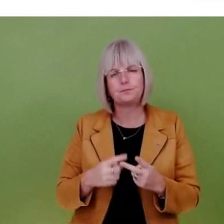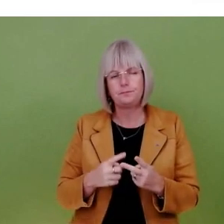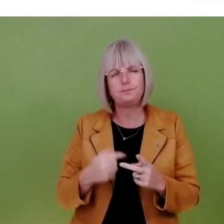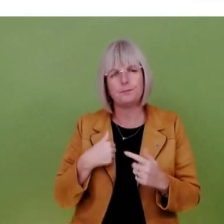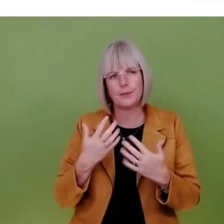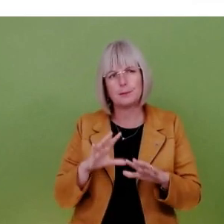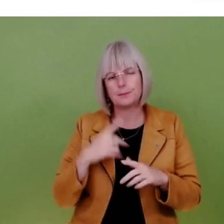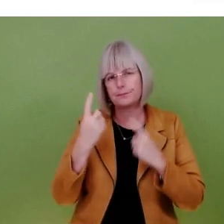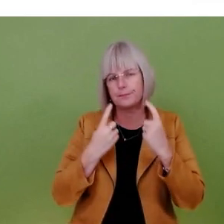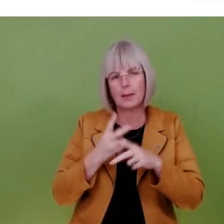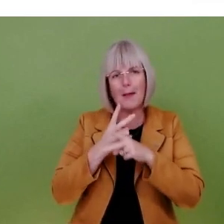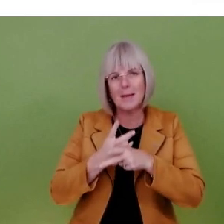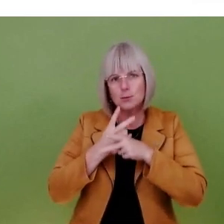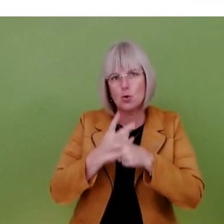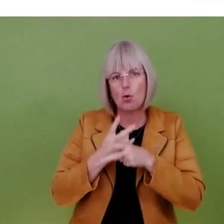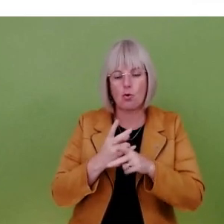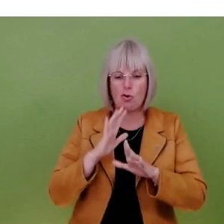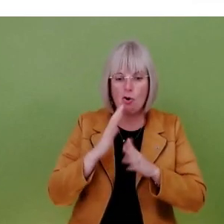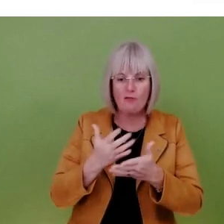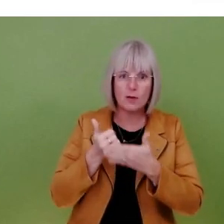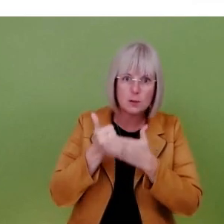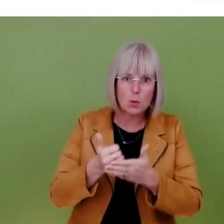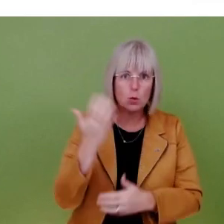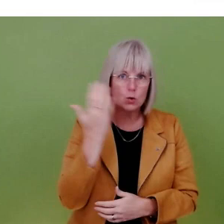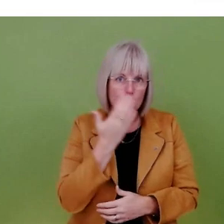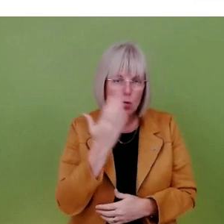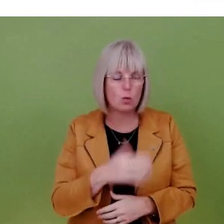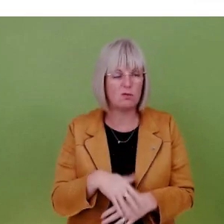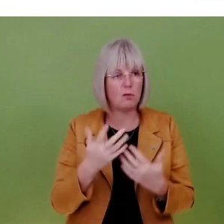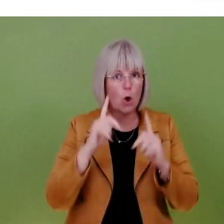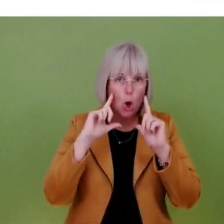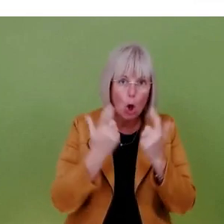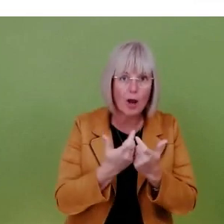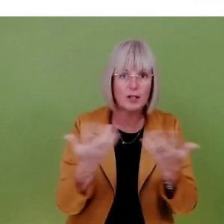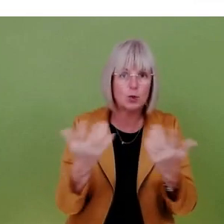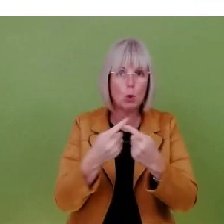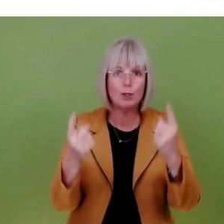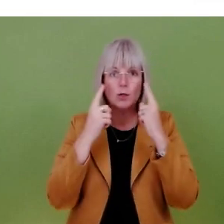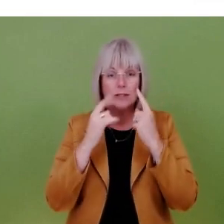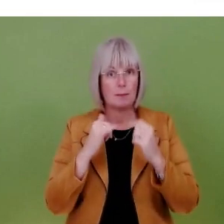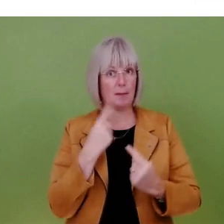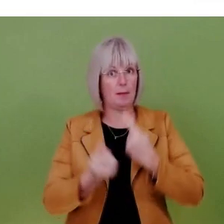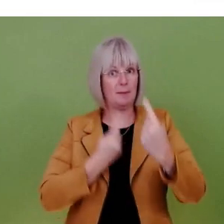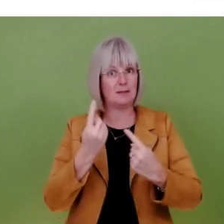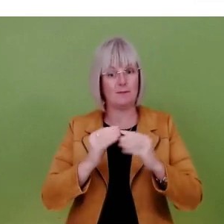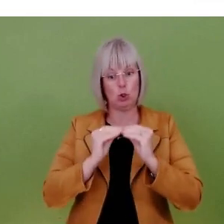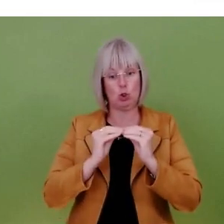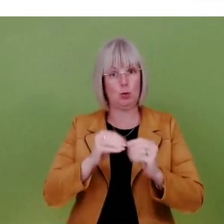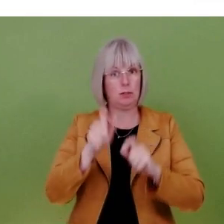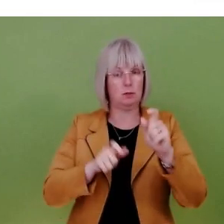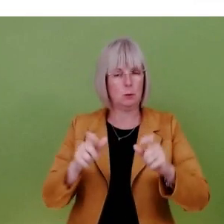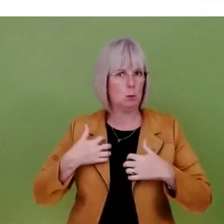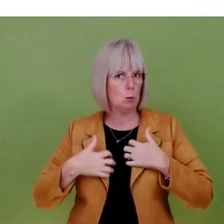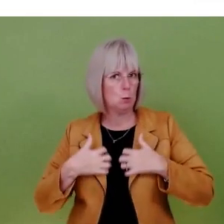offering support to schools, colleges and universities who may have students who are interested in clinical psychology but don't know where